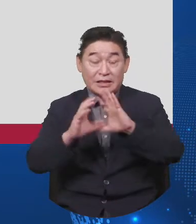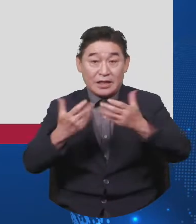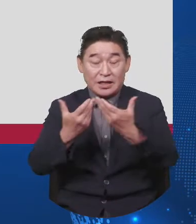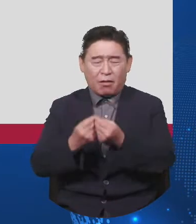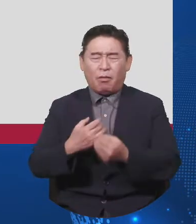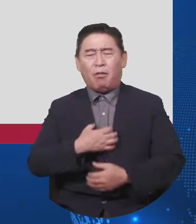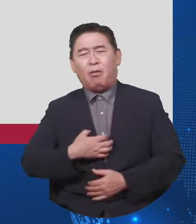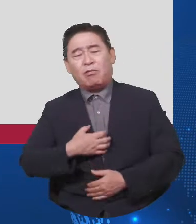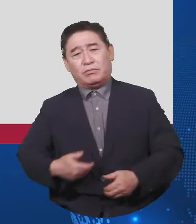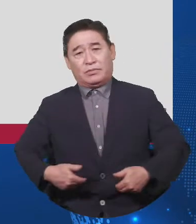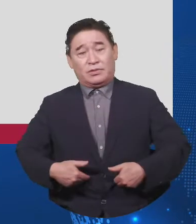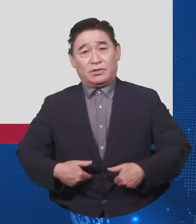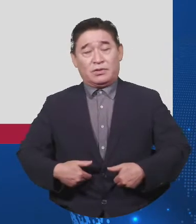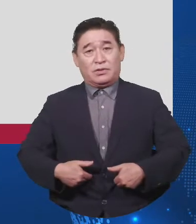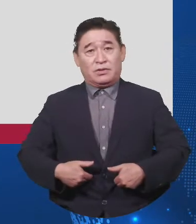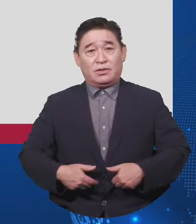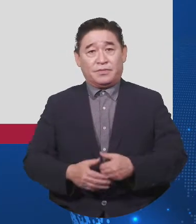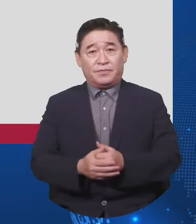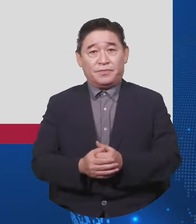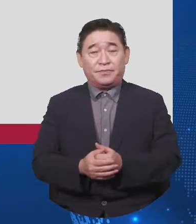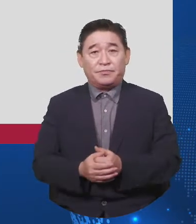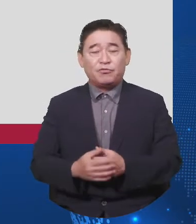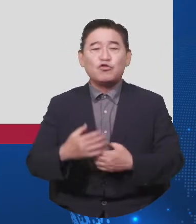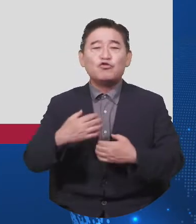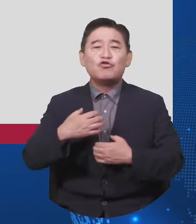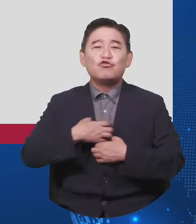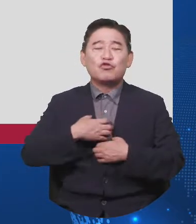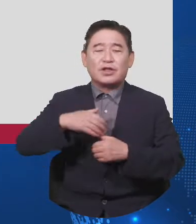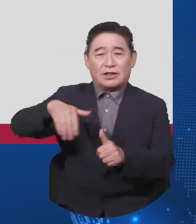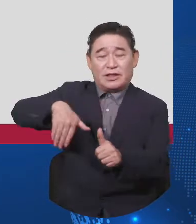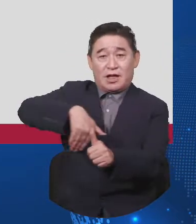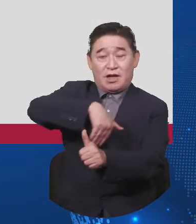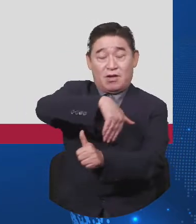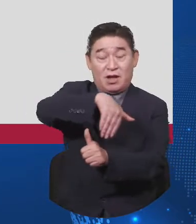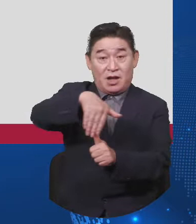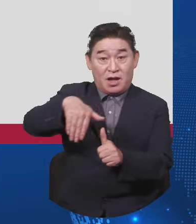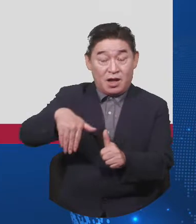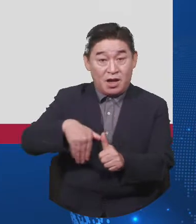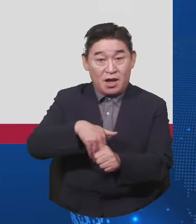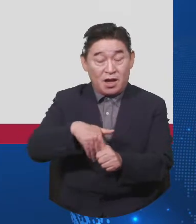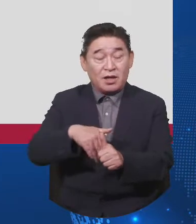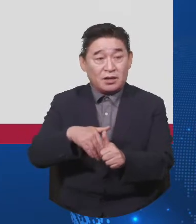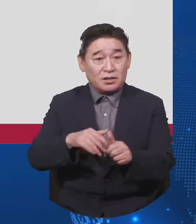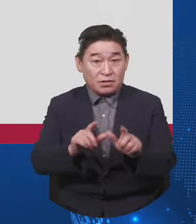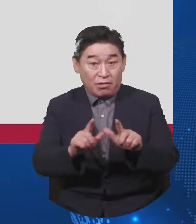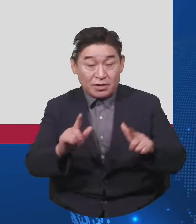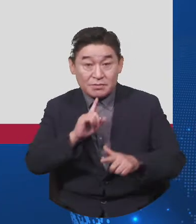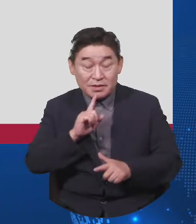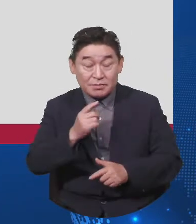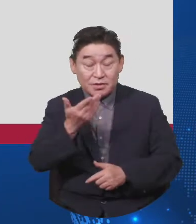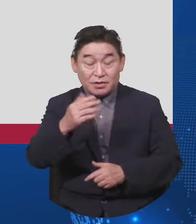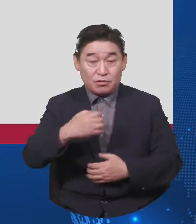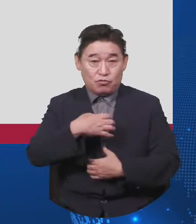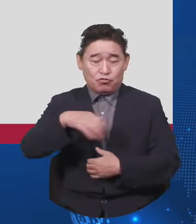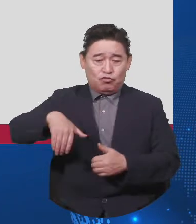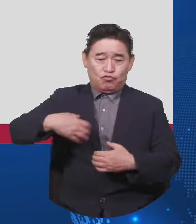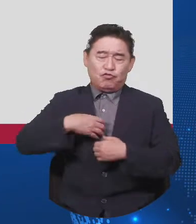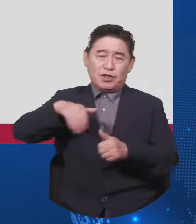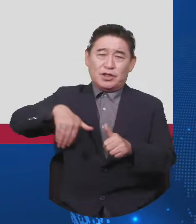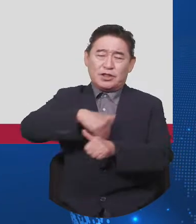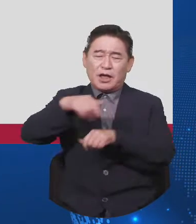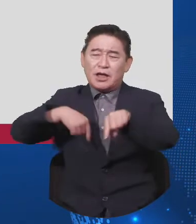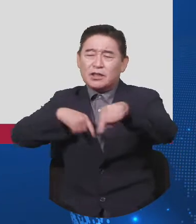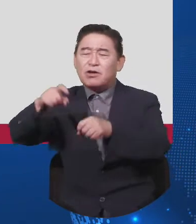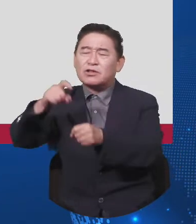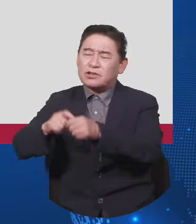crisis situation is leading to political decay in many countries. We have overall less momentum for